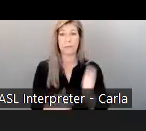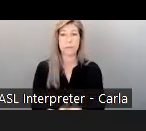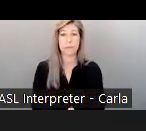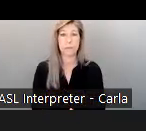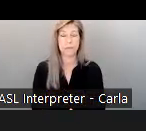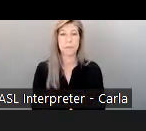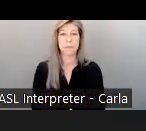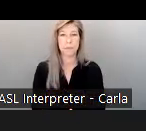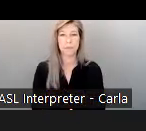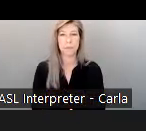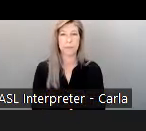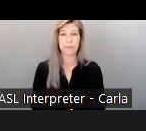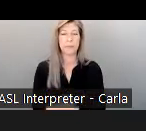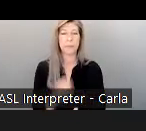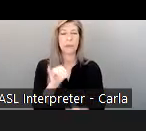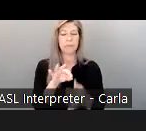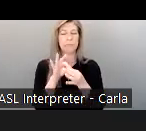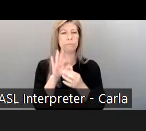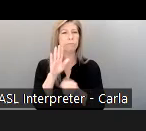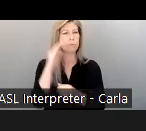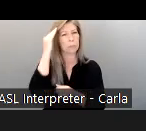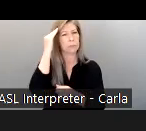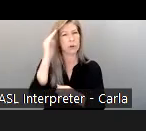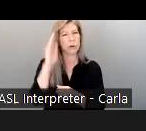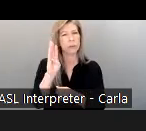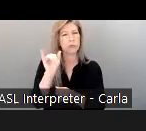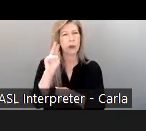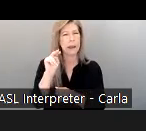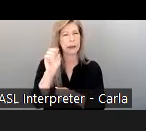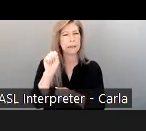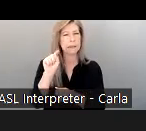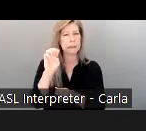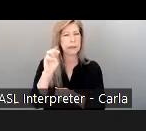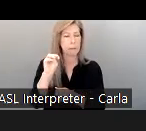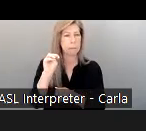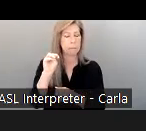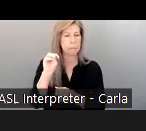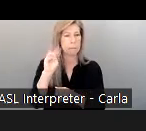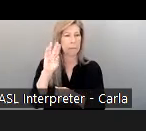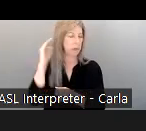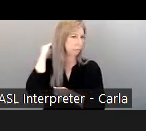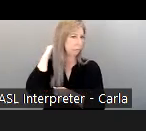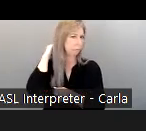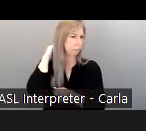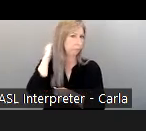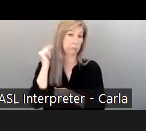This is also your brain stem, the part of your brain that's always scanning for threat,